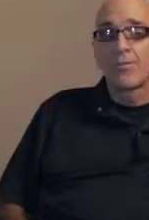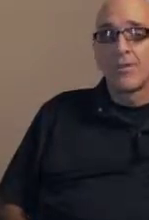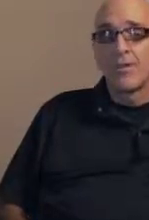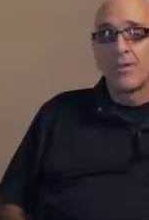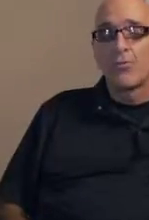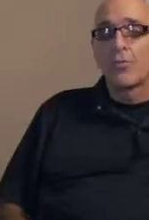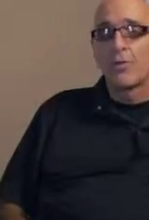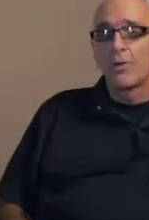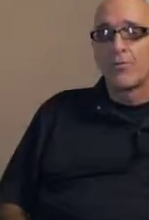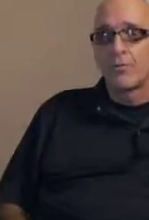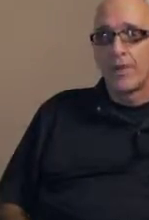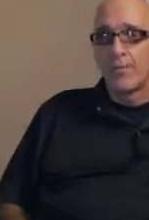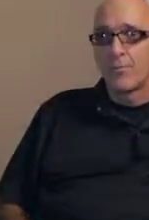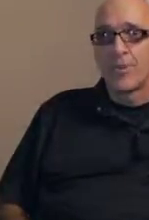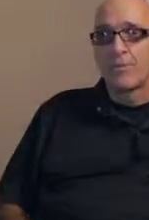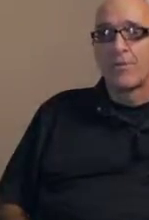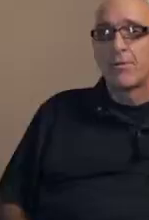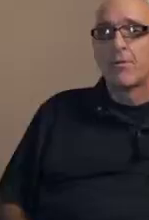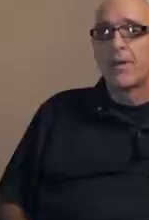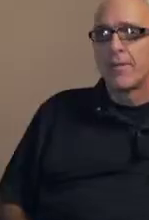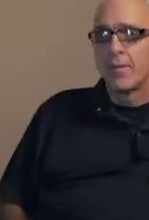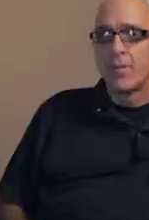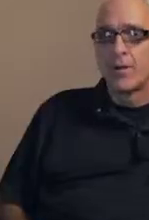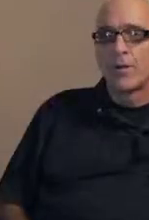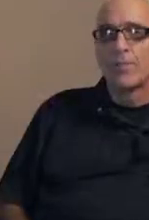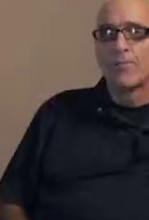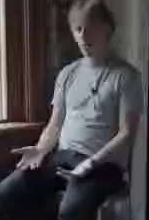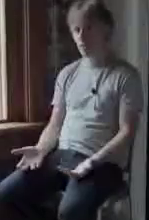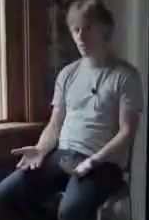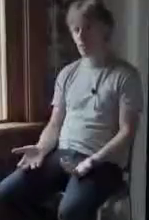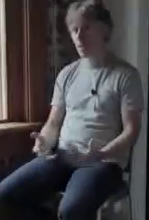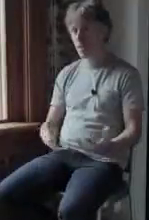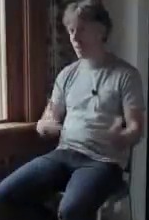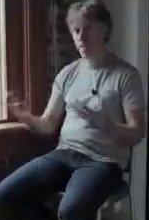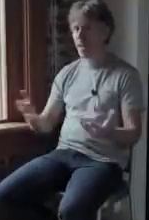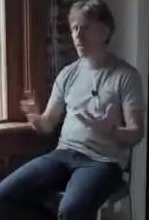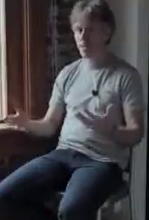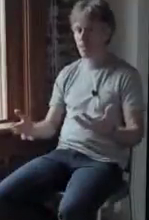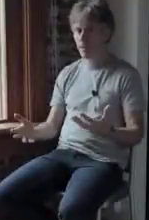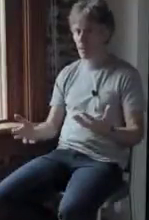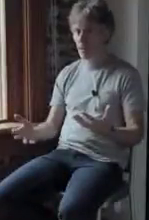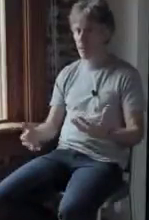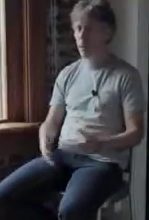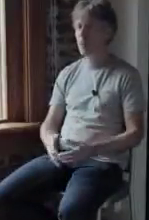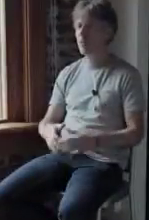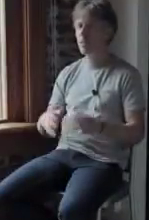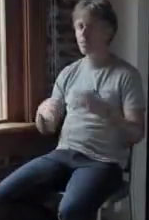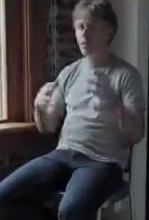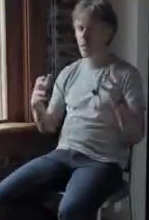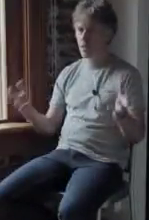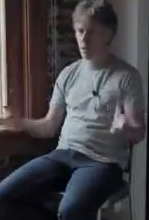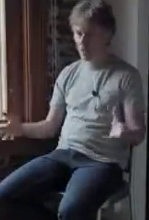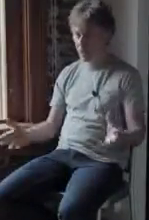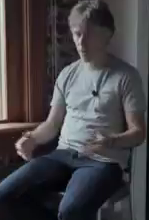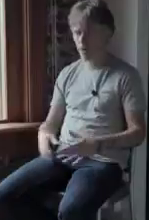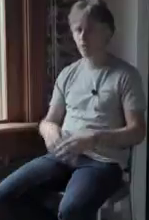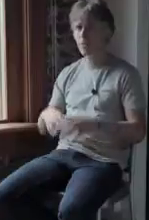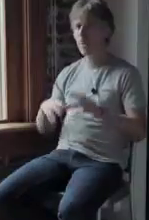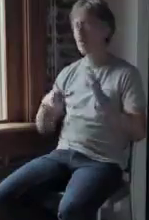last short periods of time, stayed there the whole day. They didn't want to leave. Because everybody's saying yes to everyone. Nobody's saying